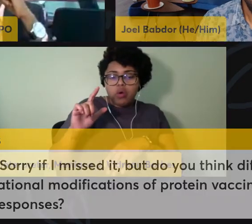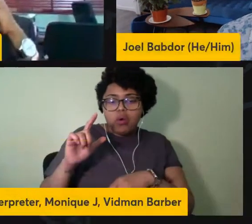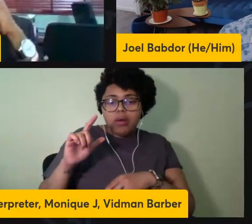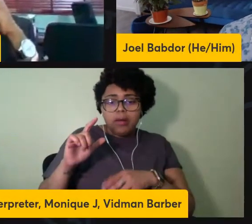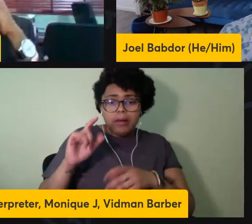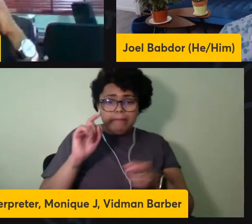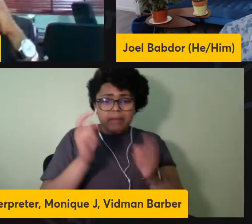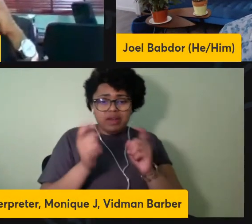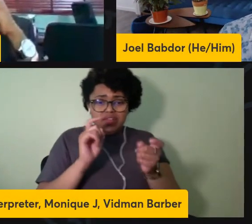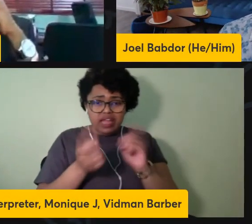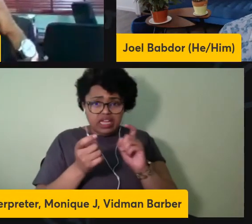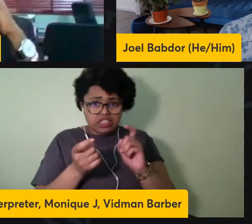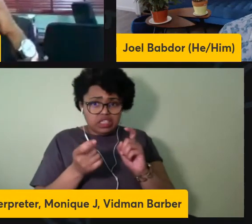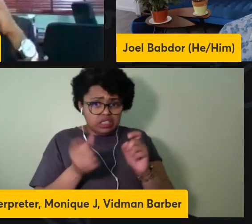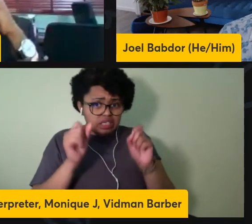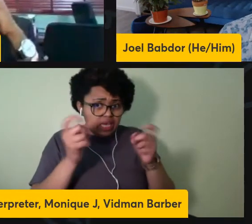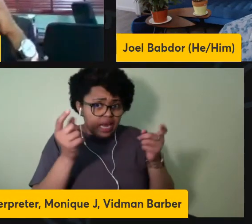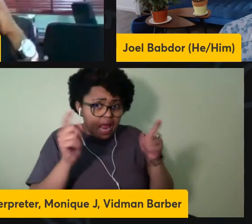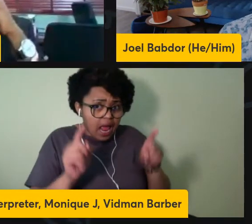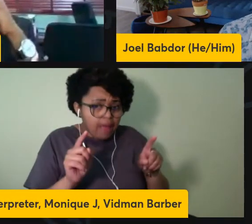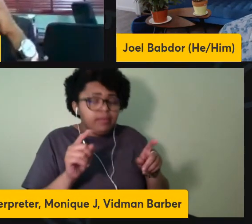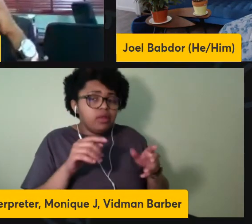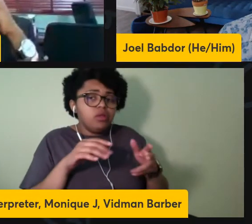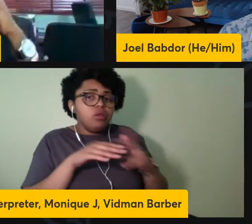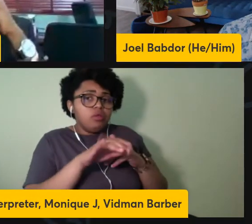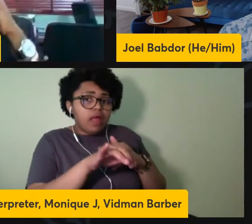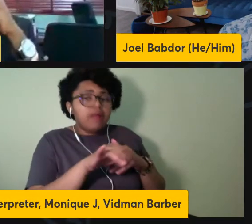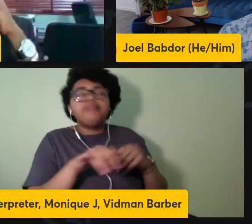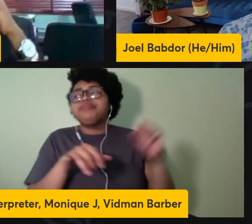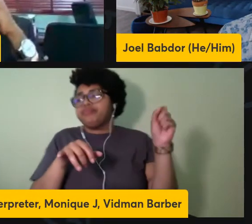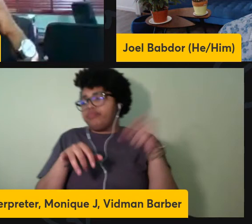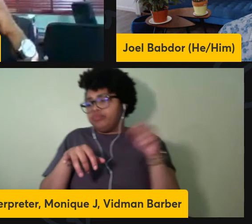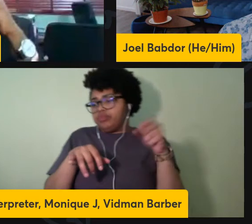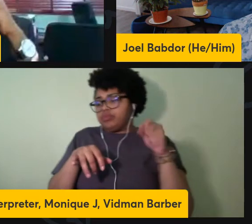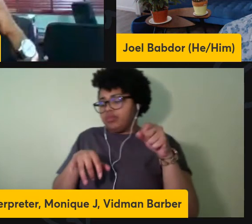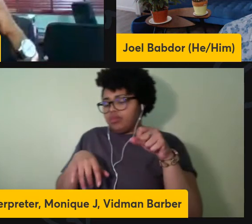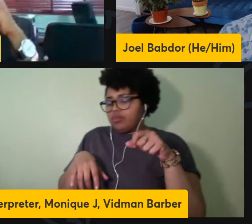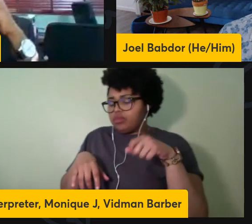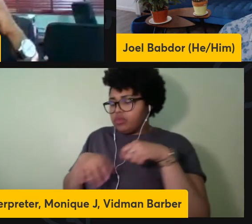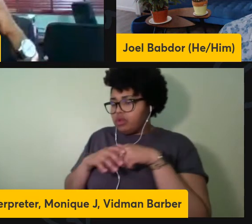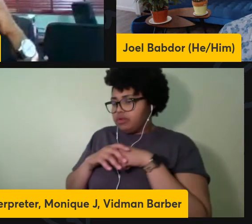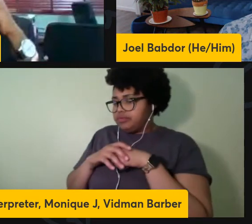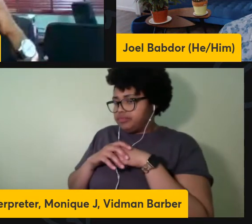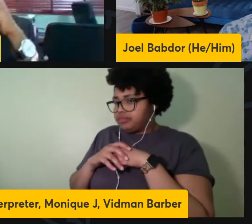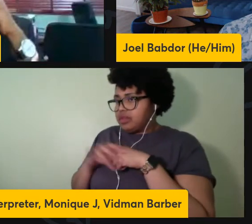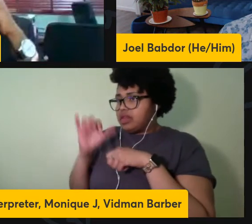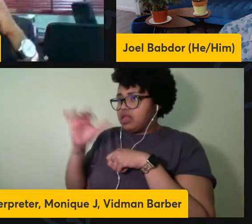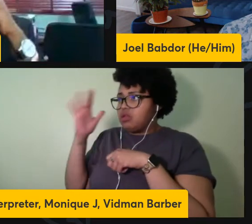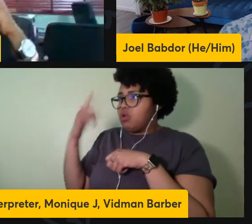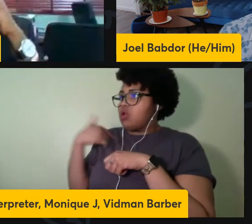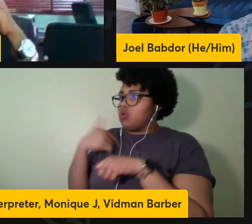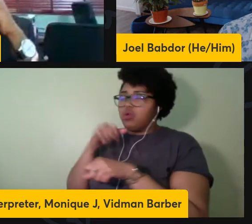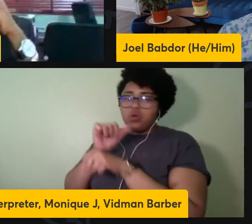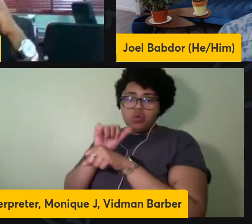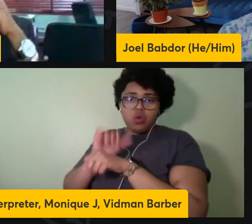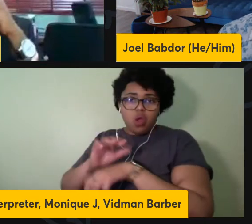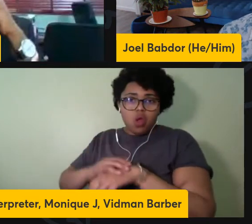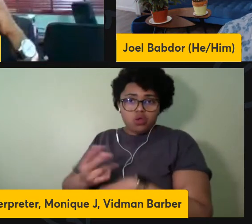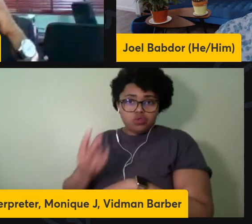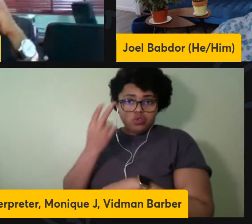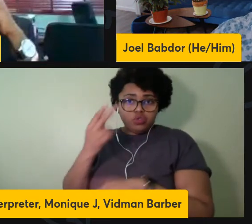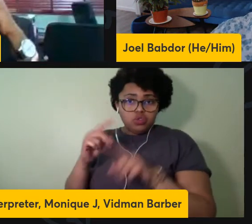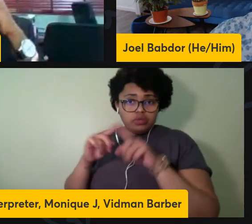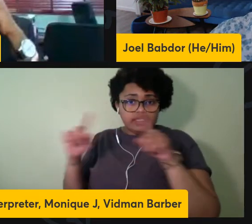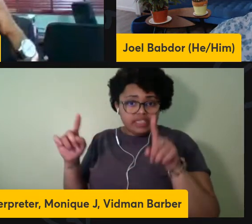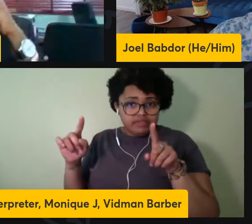Yeah, there's likelihood of that, and that is why we are working on two different vectors. And